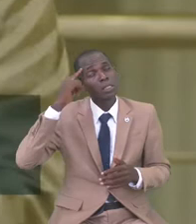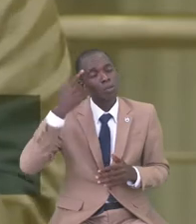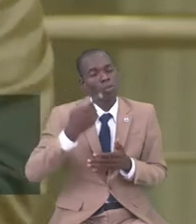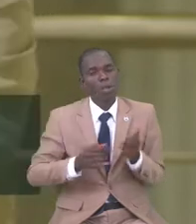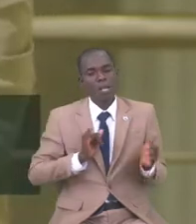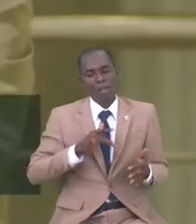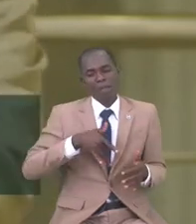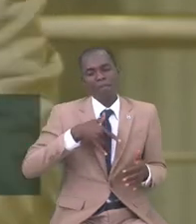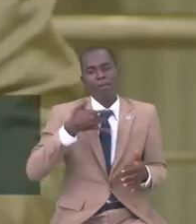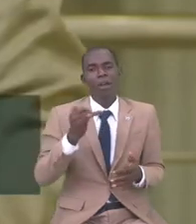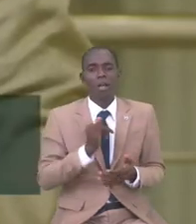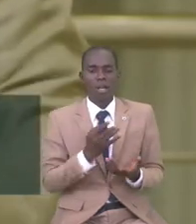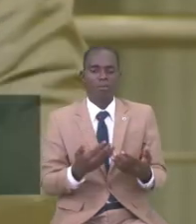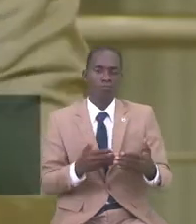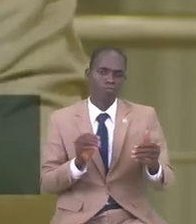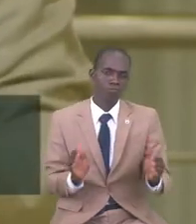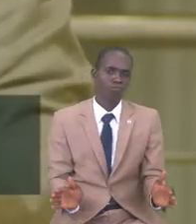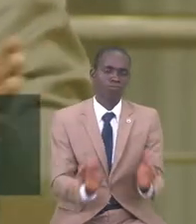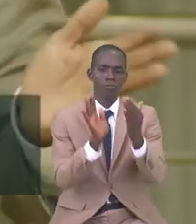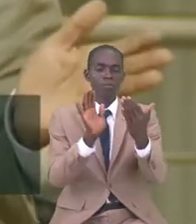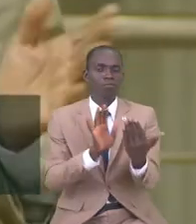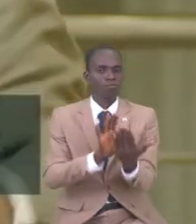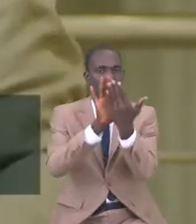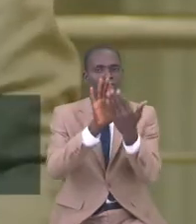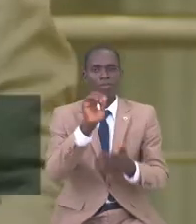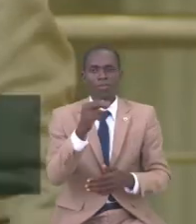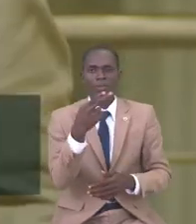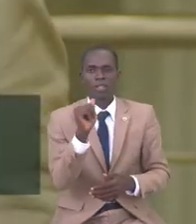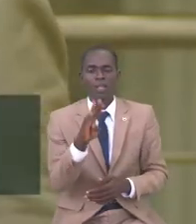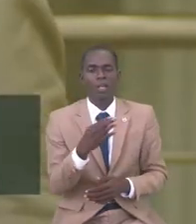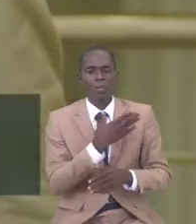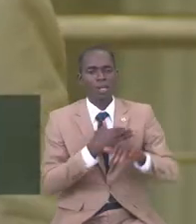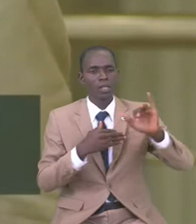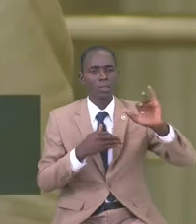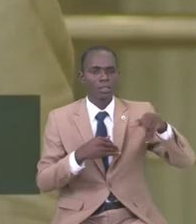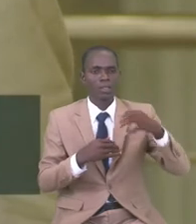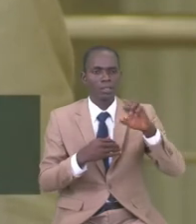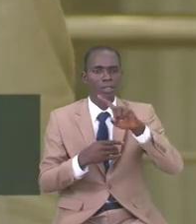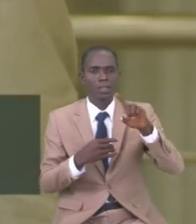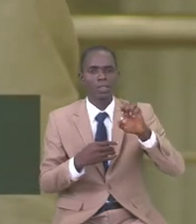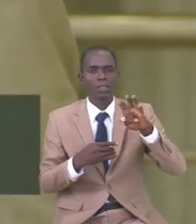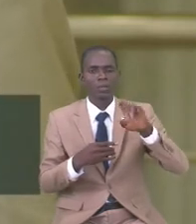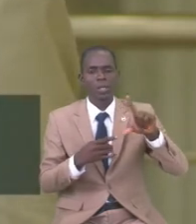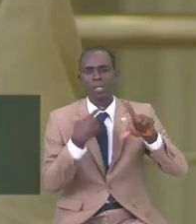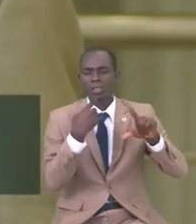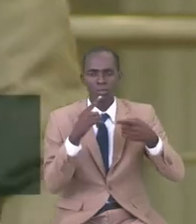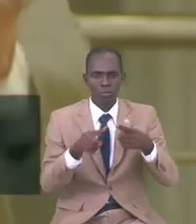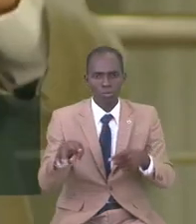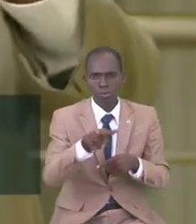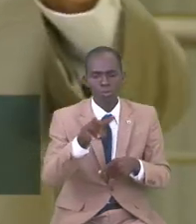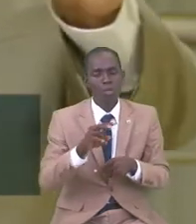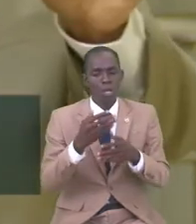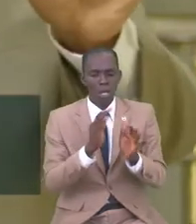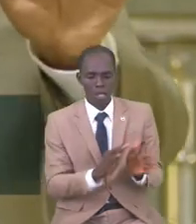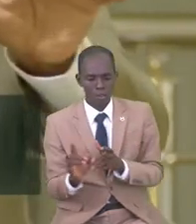feel, I come to tell Ahab and Jezebel. And then I say, according to my